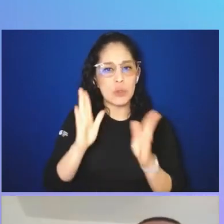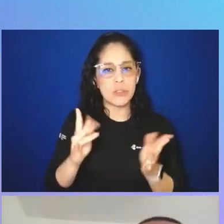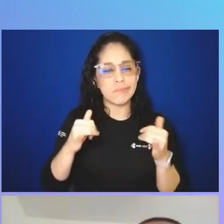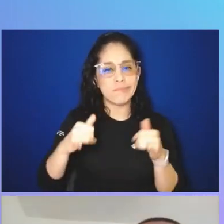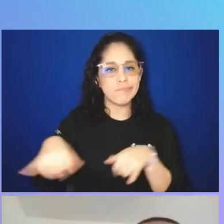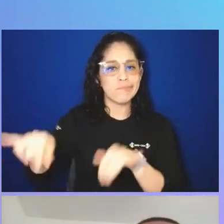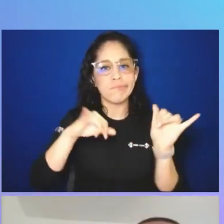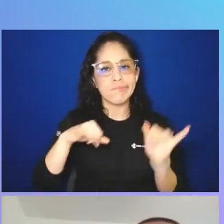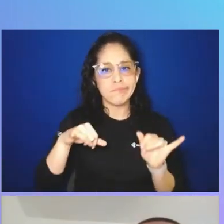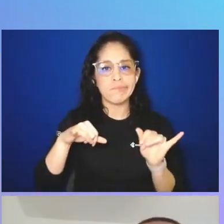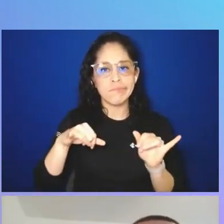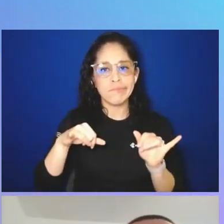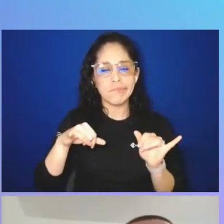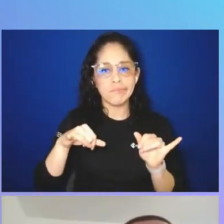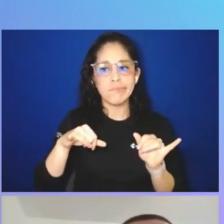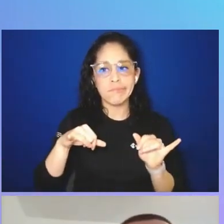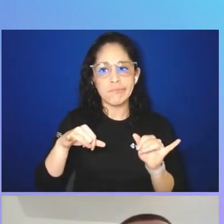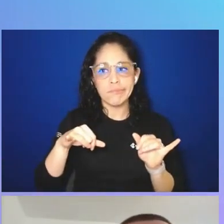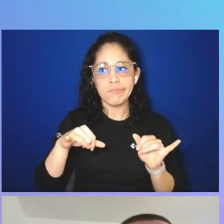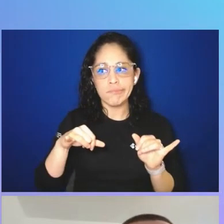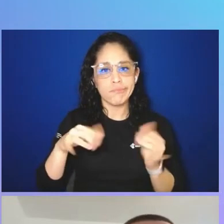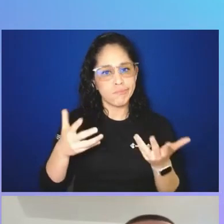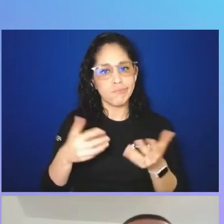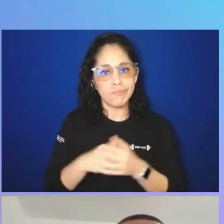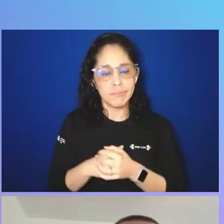users are alike.